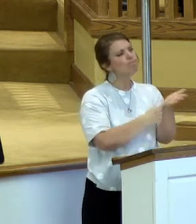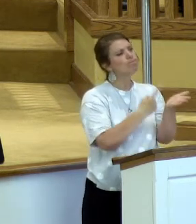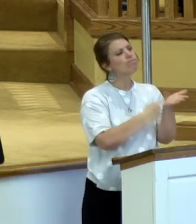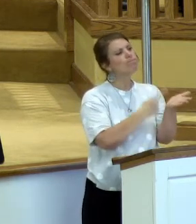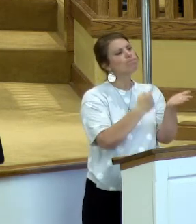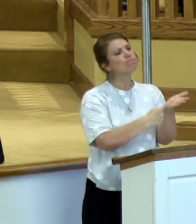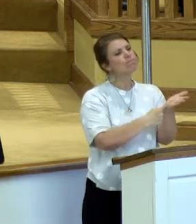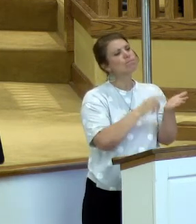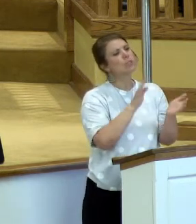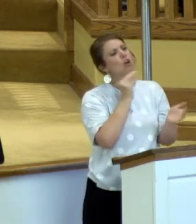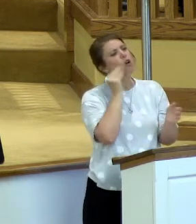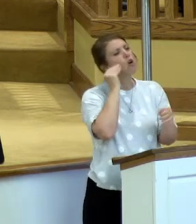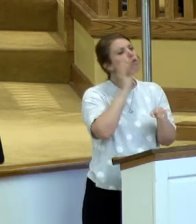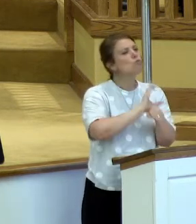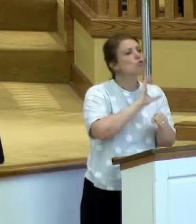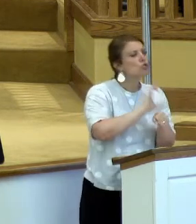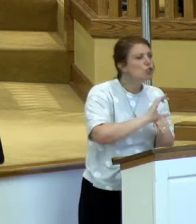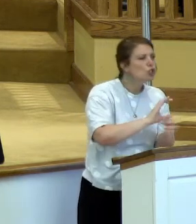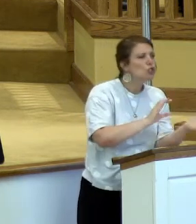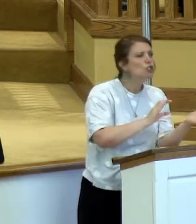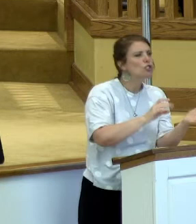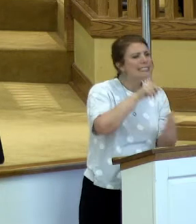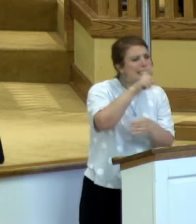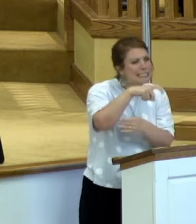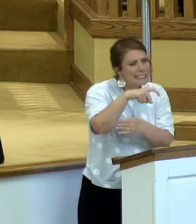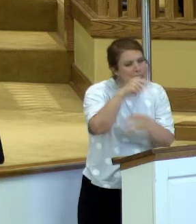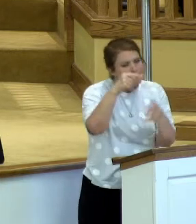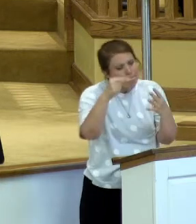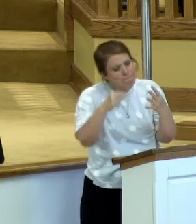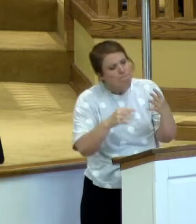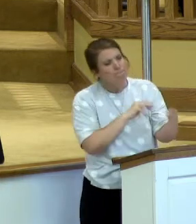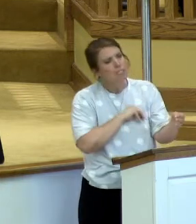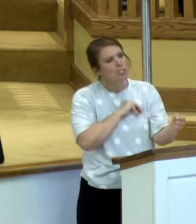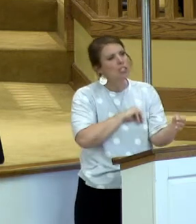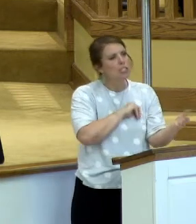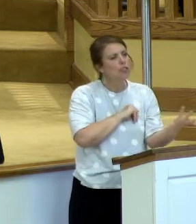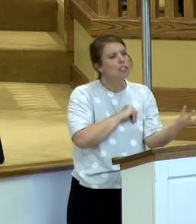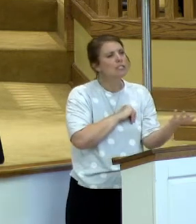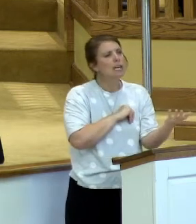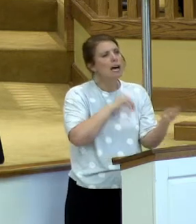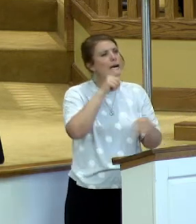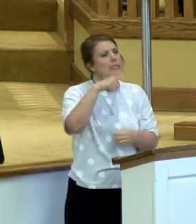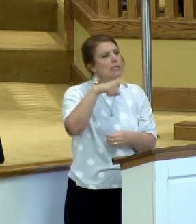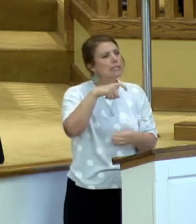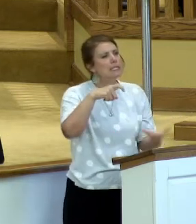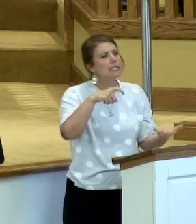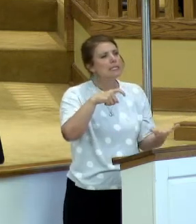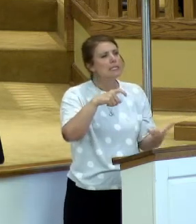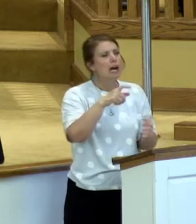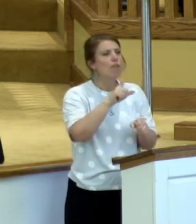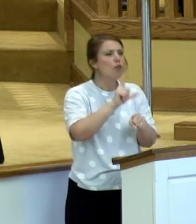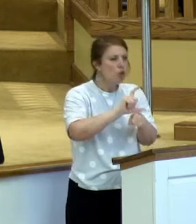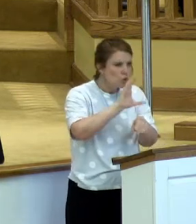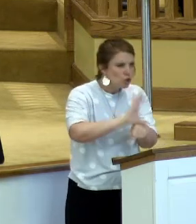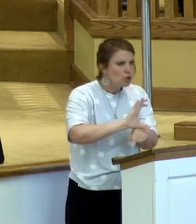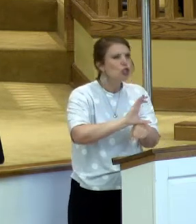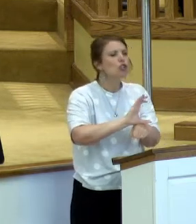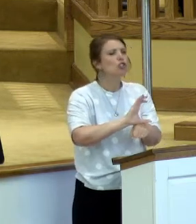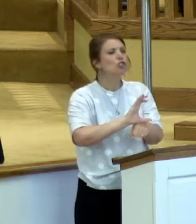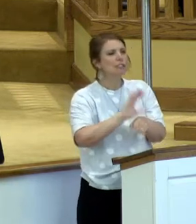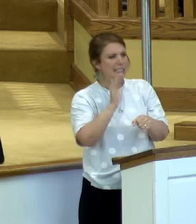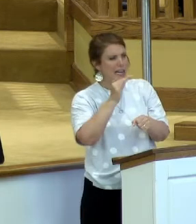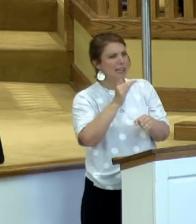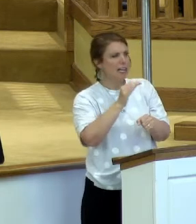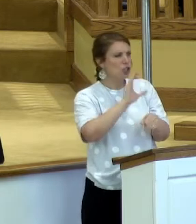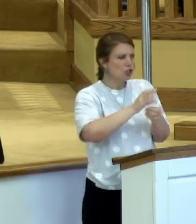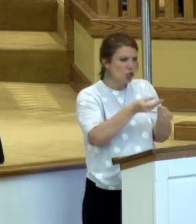discuss their home churches. They would discuss needs of missionaries. They would discuss needs of local churches, kind of like what